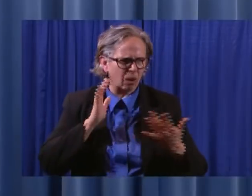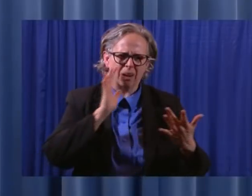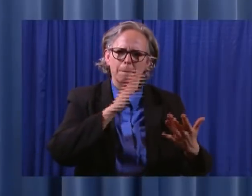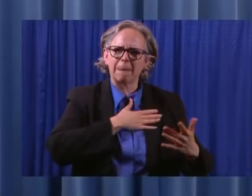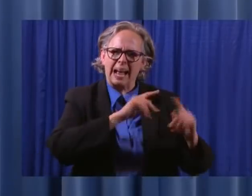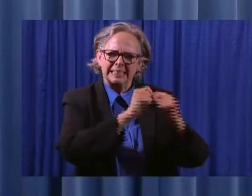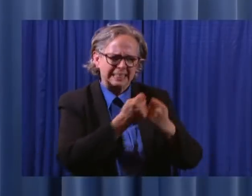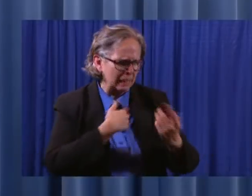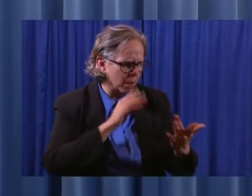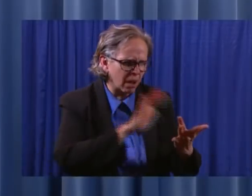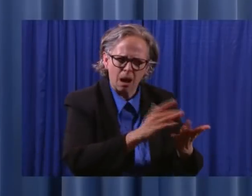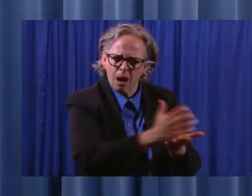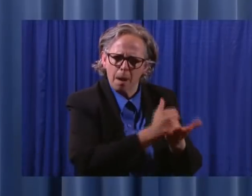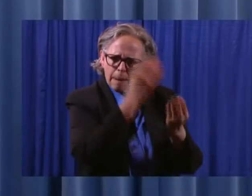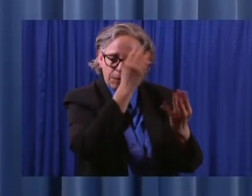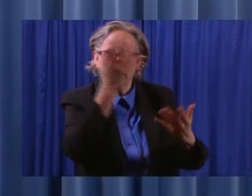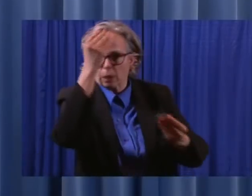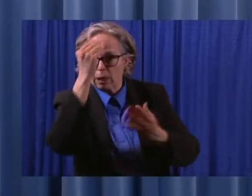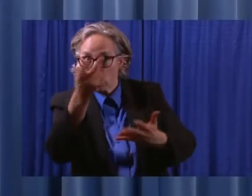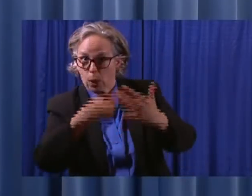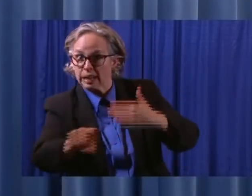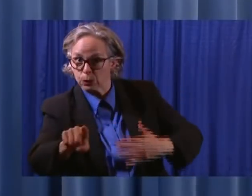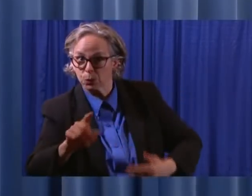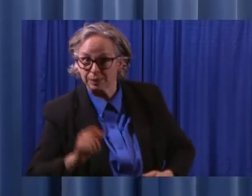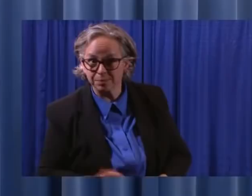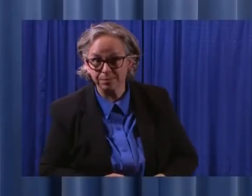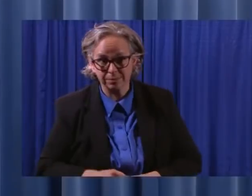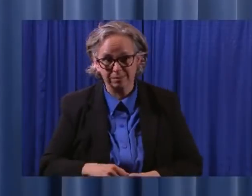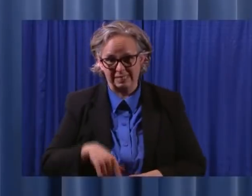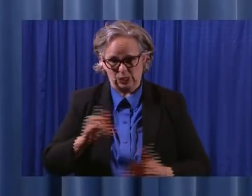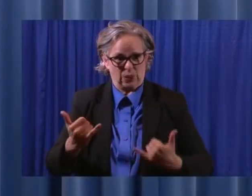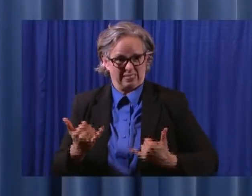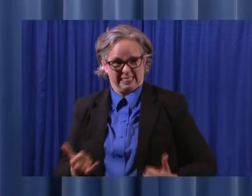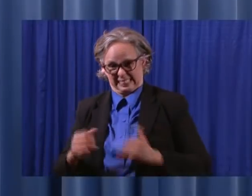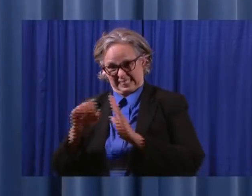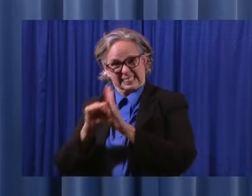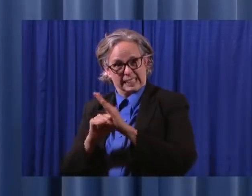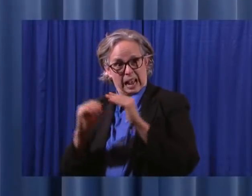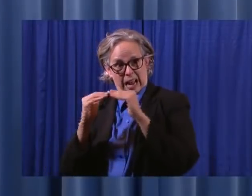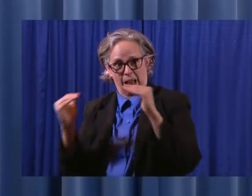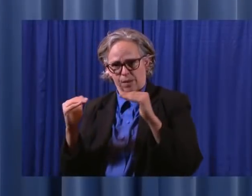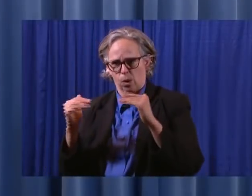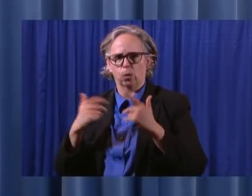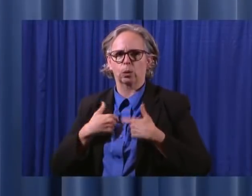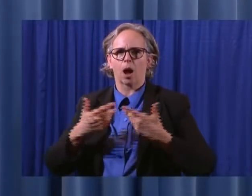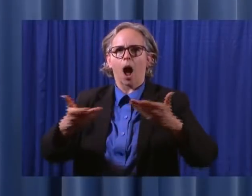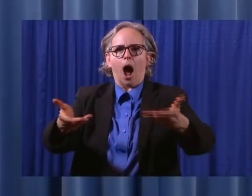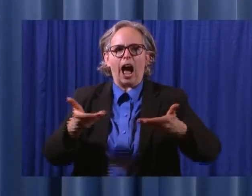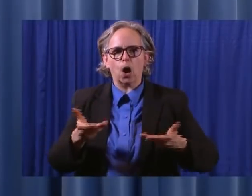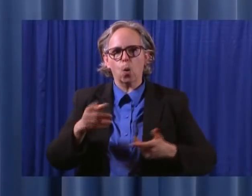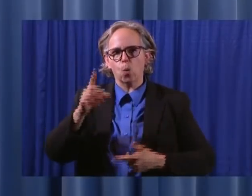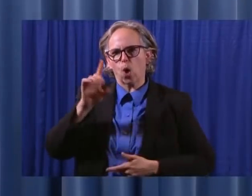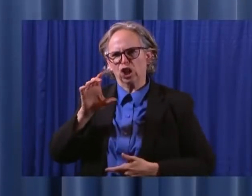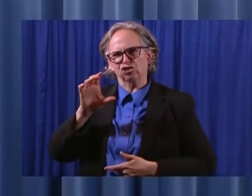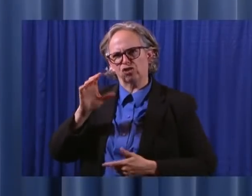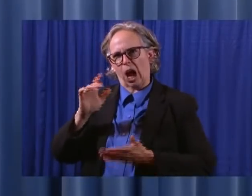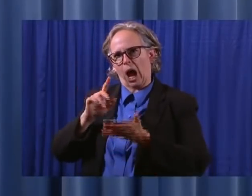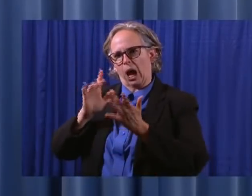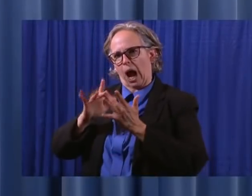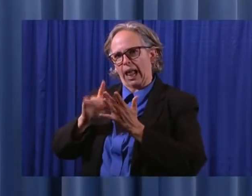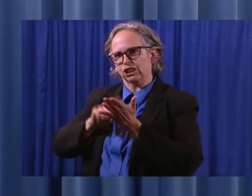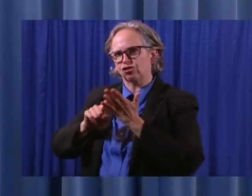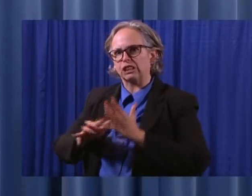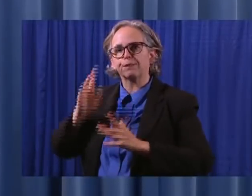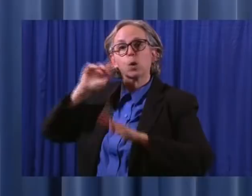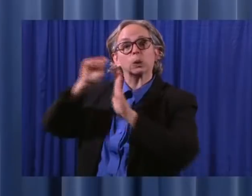We have 100 that we were hiring at the state level. I'll get you a report on exactly how far along that is, but I think it's pretty